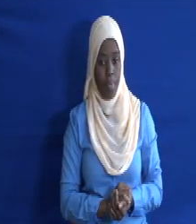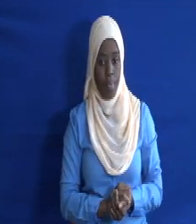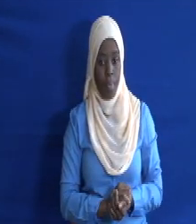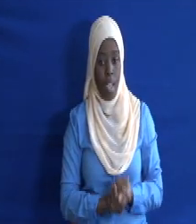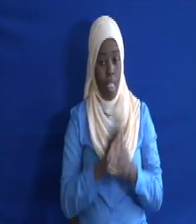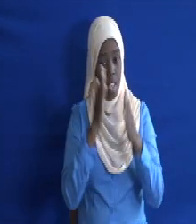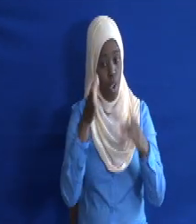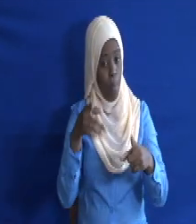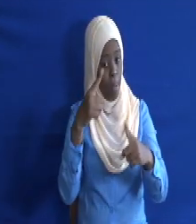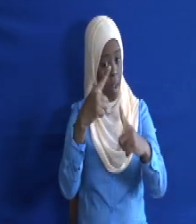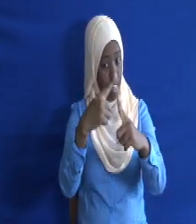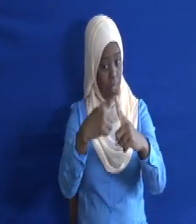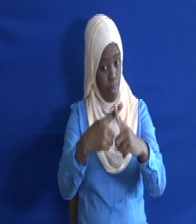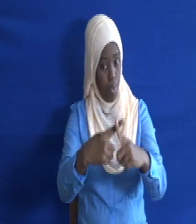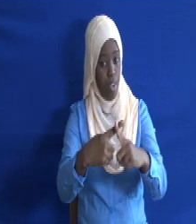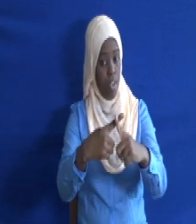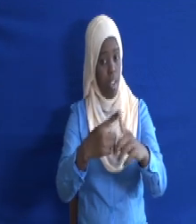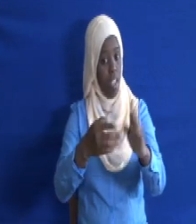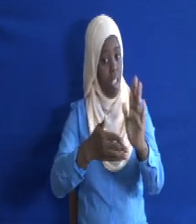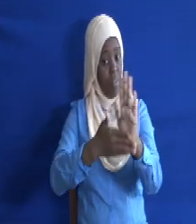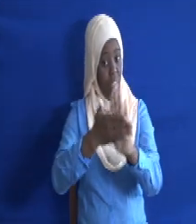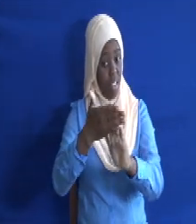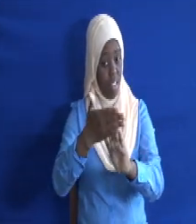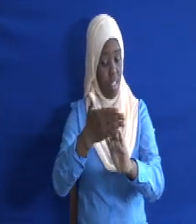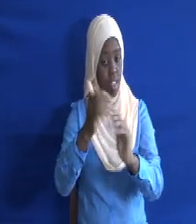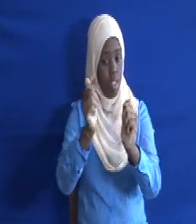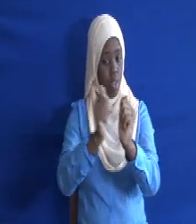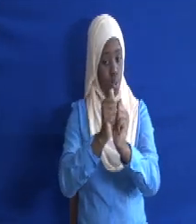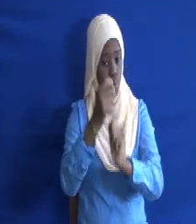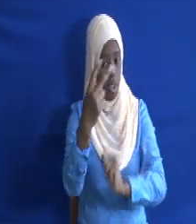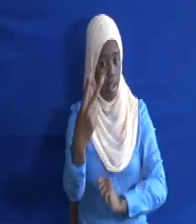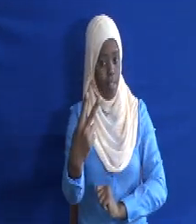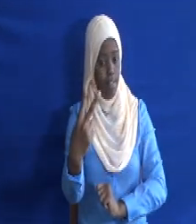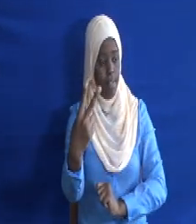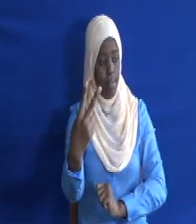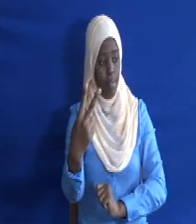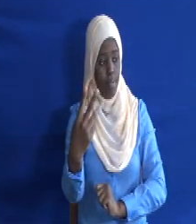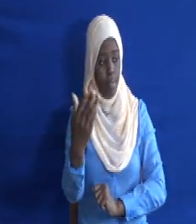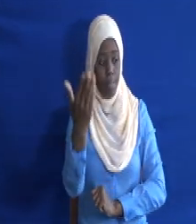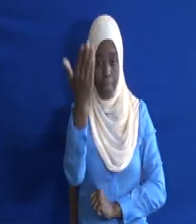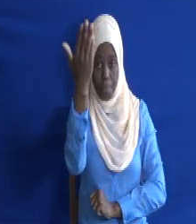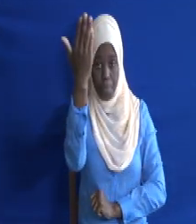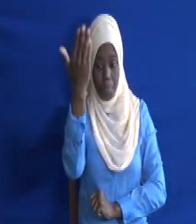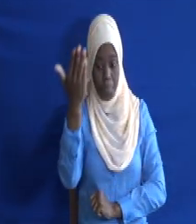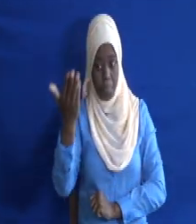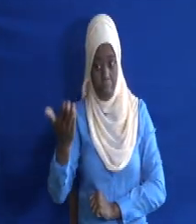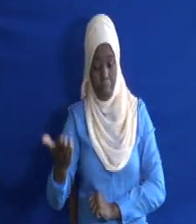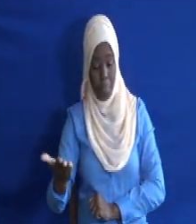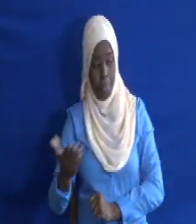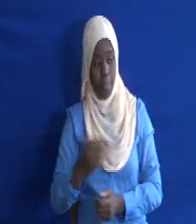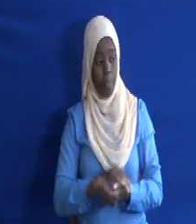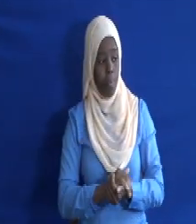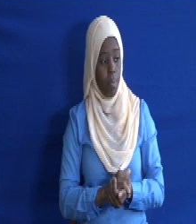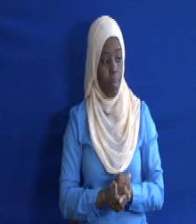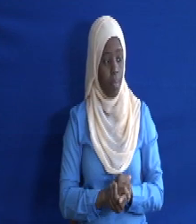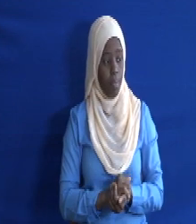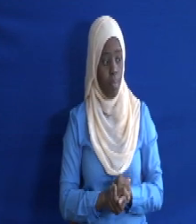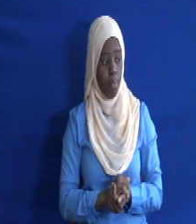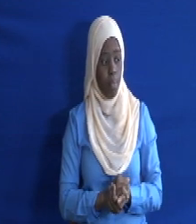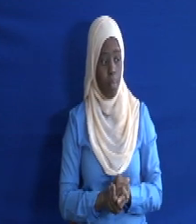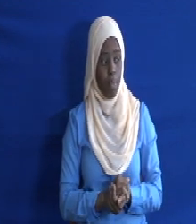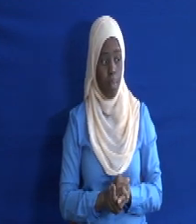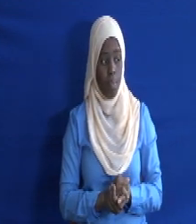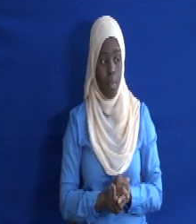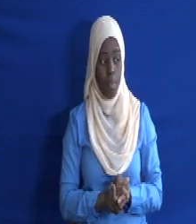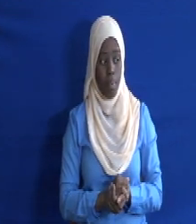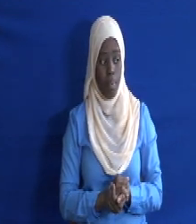common. And what another number is 24. 24 is there and